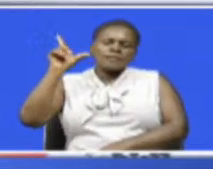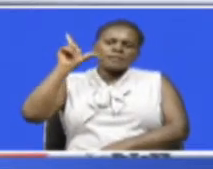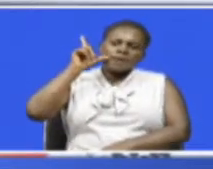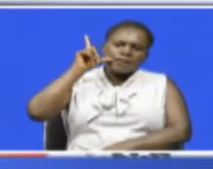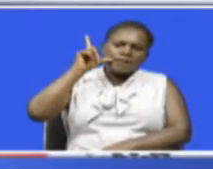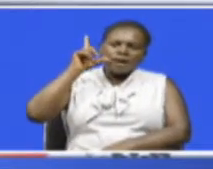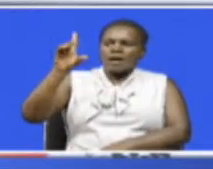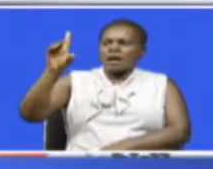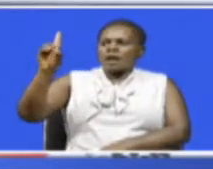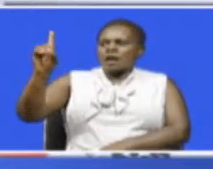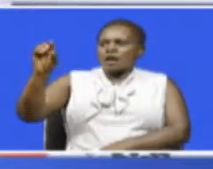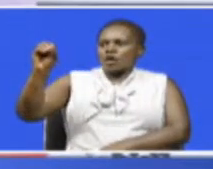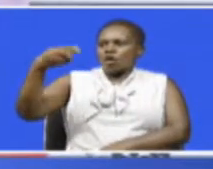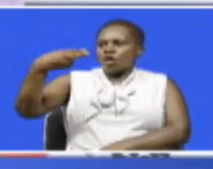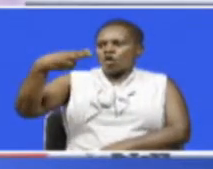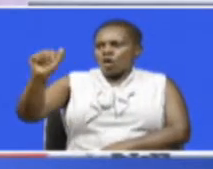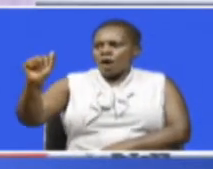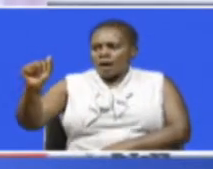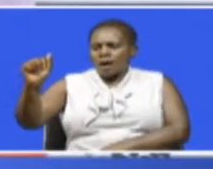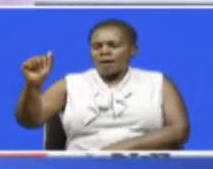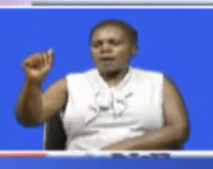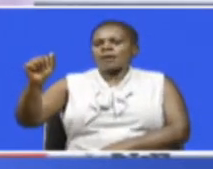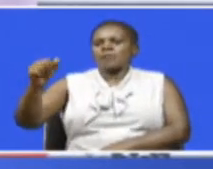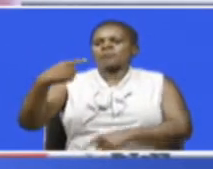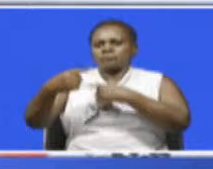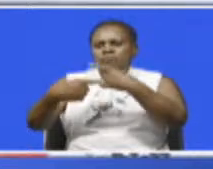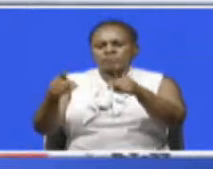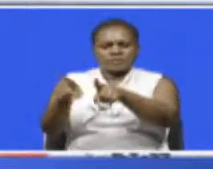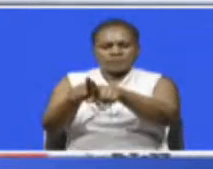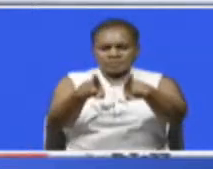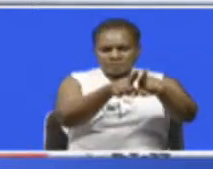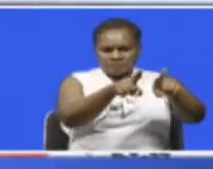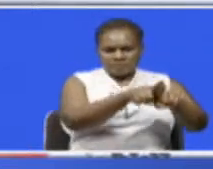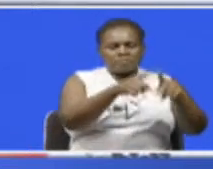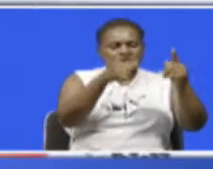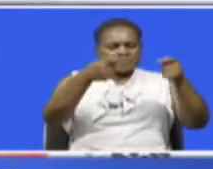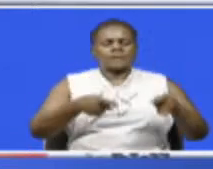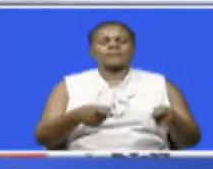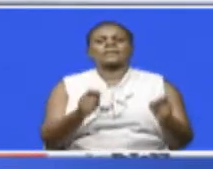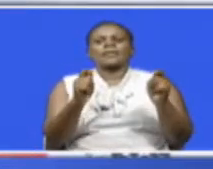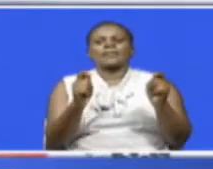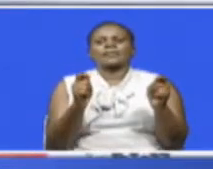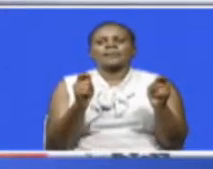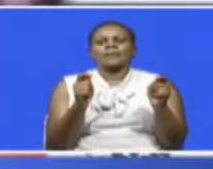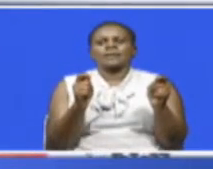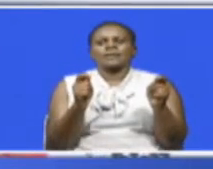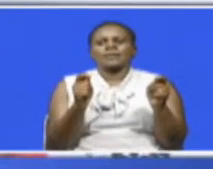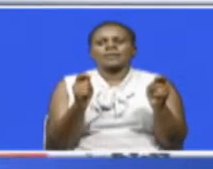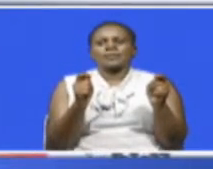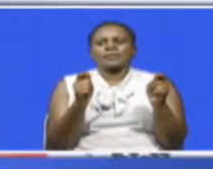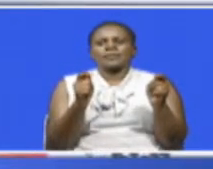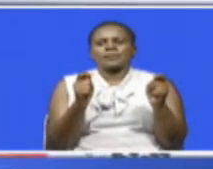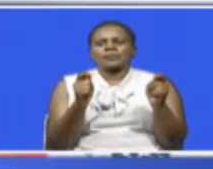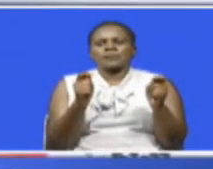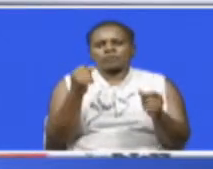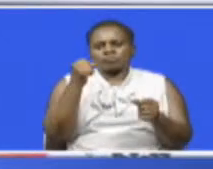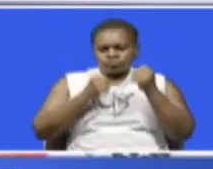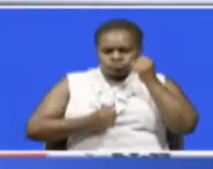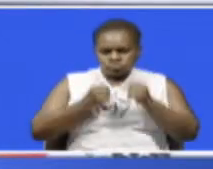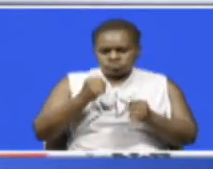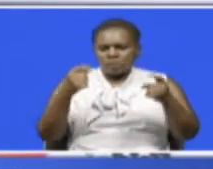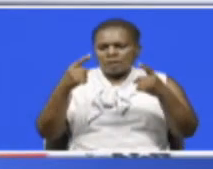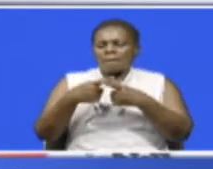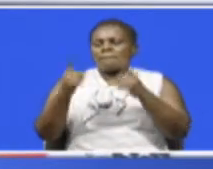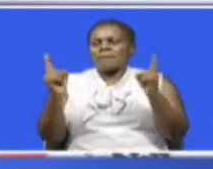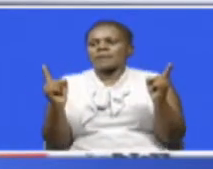in Doha, have been, of course, consistent and trying to, you know, run personal bests.